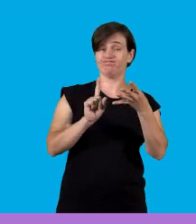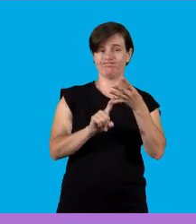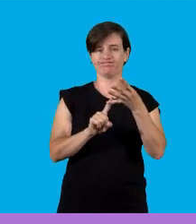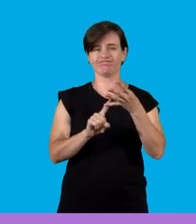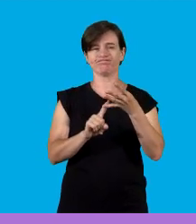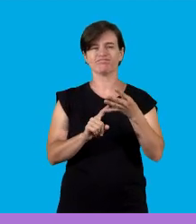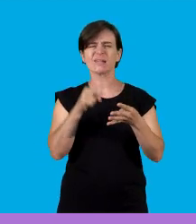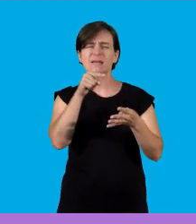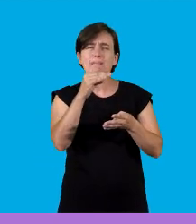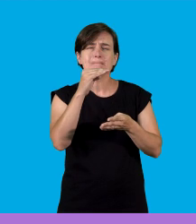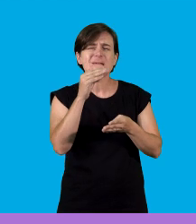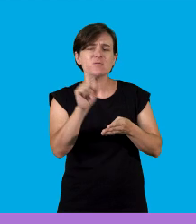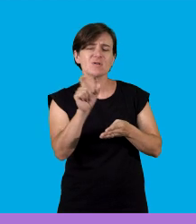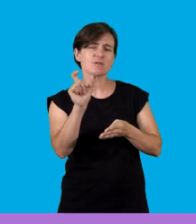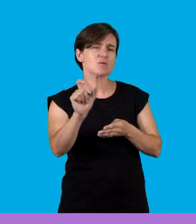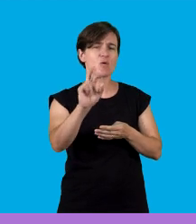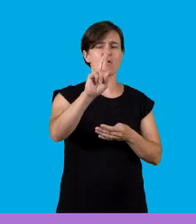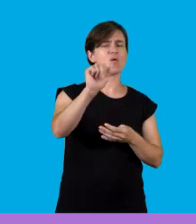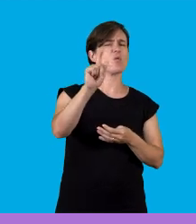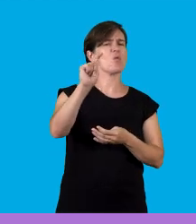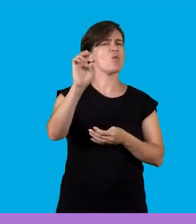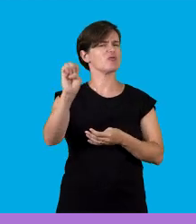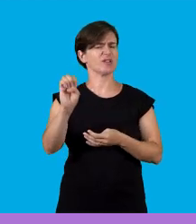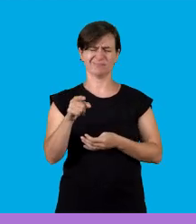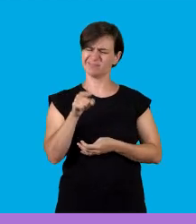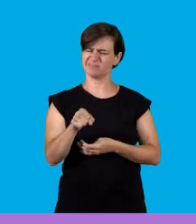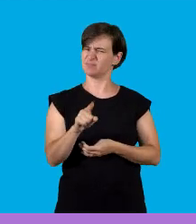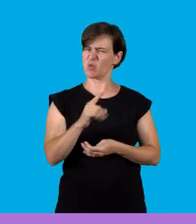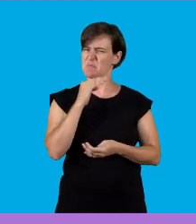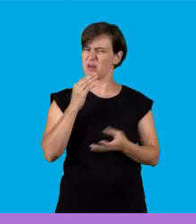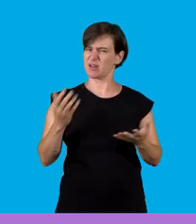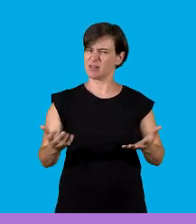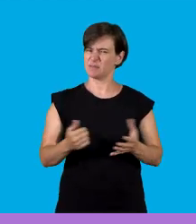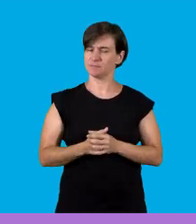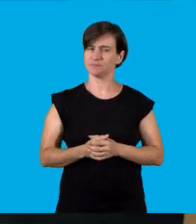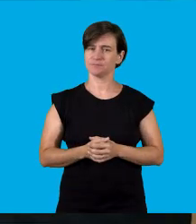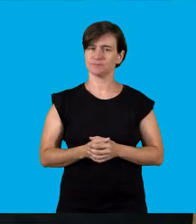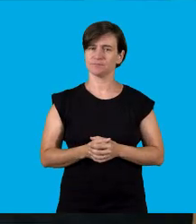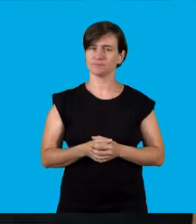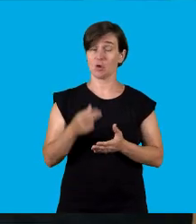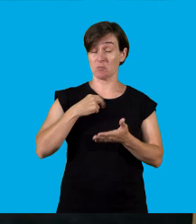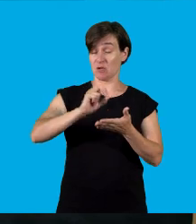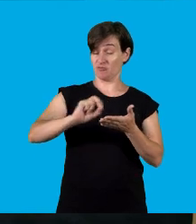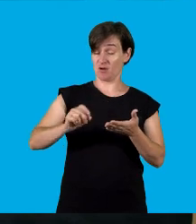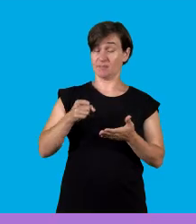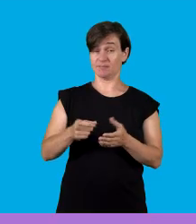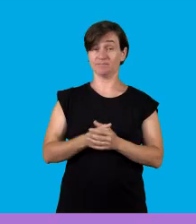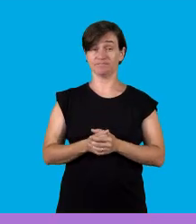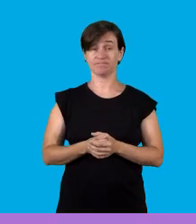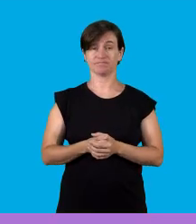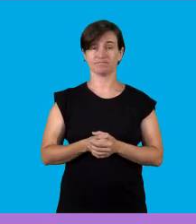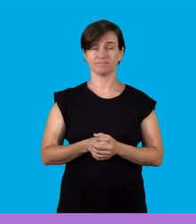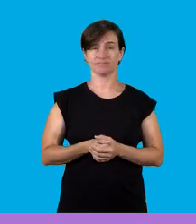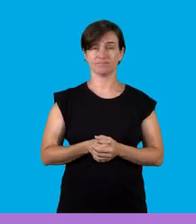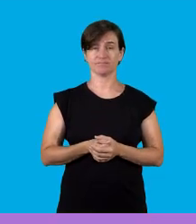Right, so I'm saying here, define the term rate. So what is a rate? Remember, a rate compares,